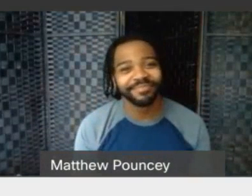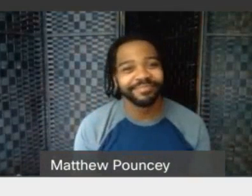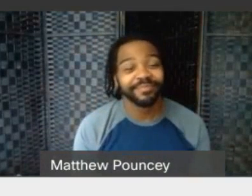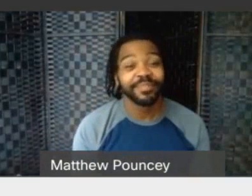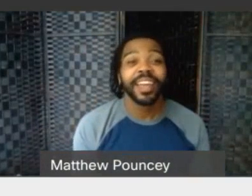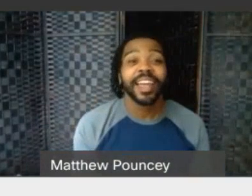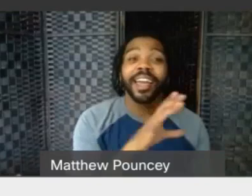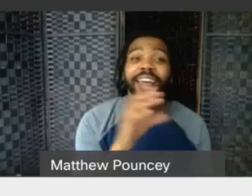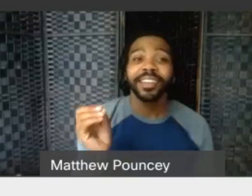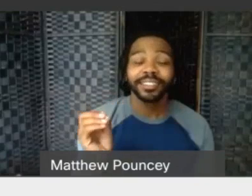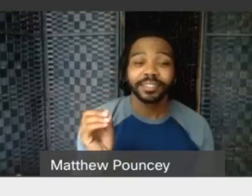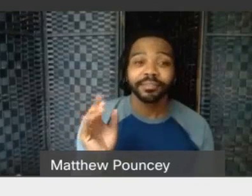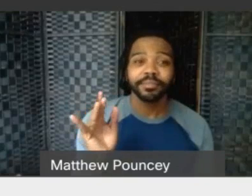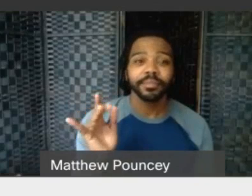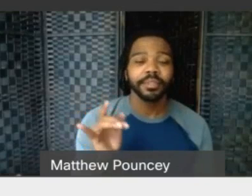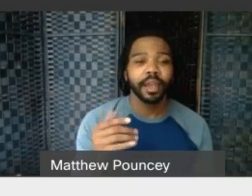And then